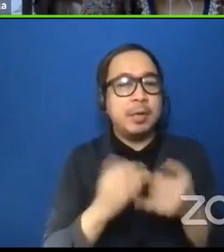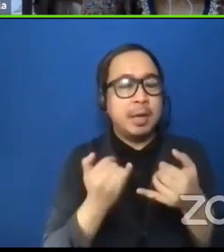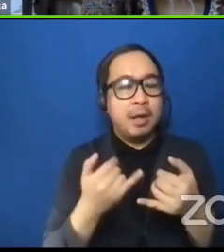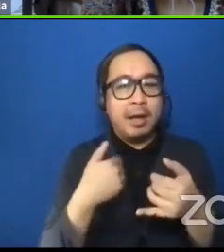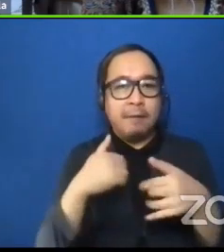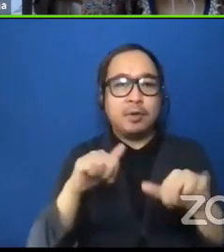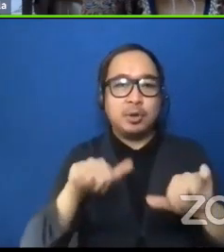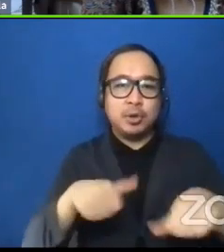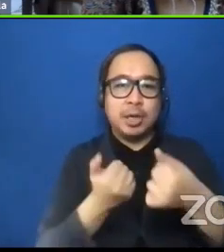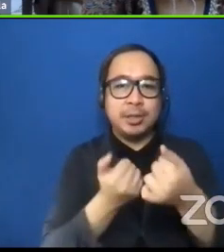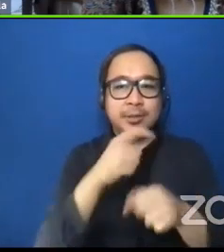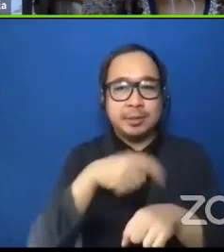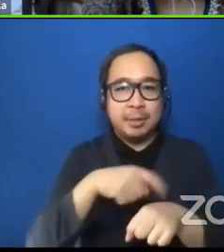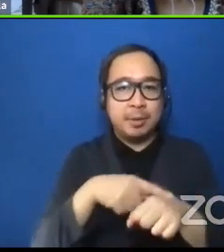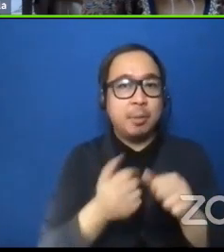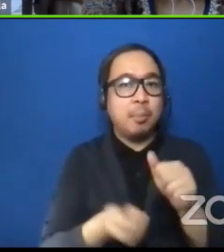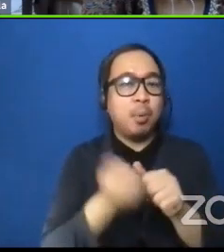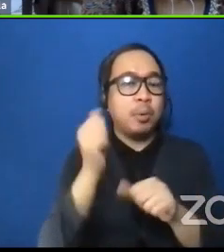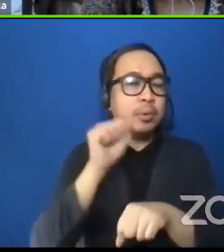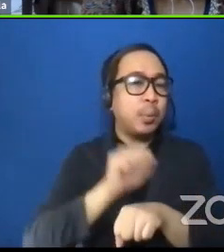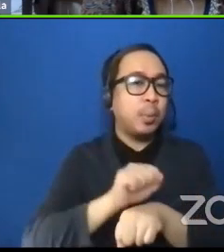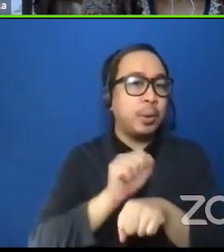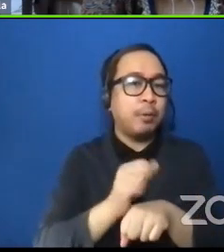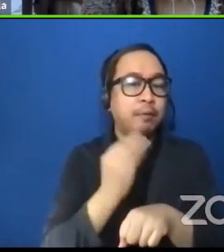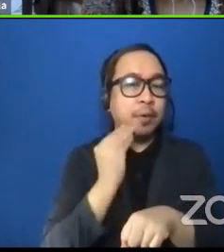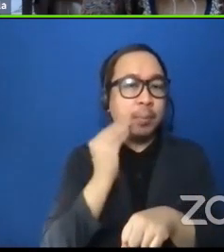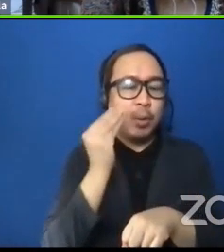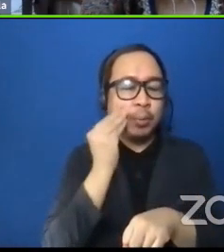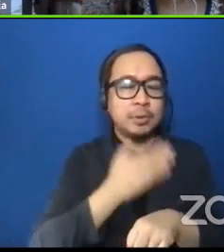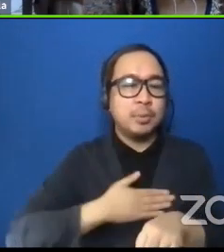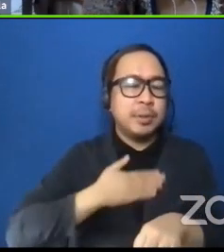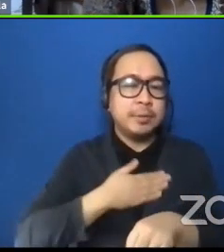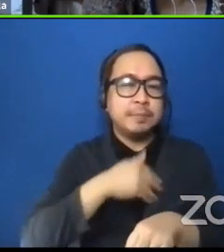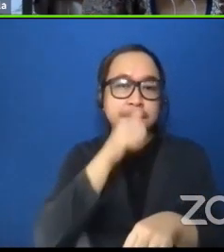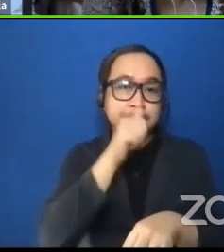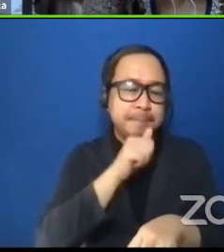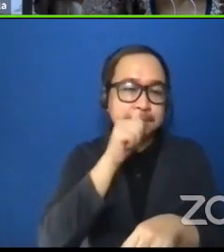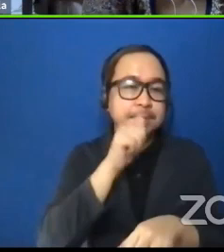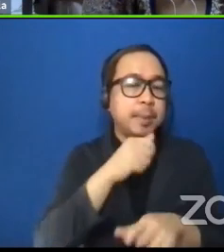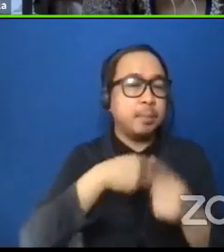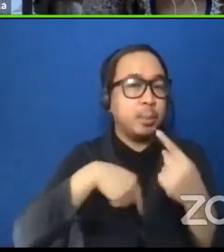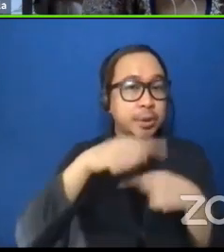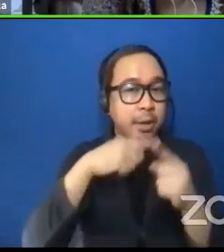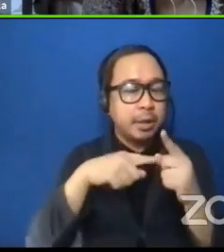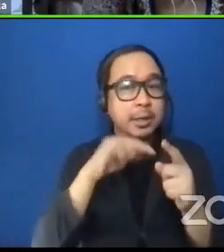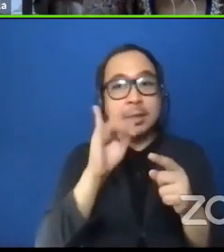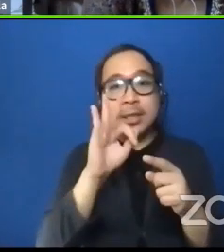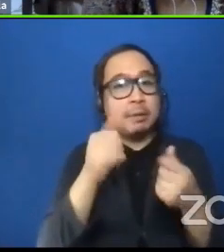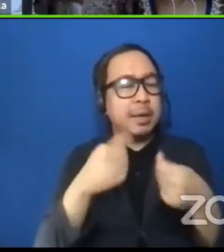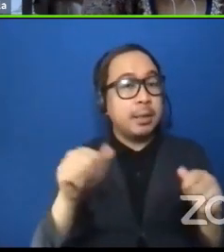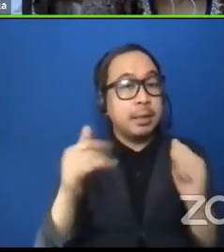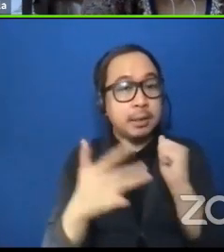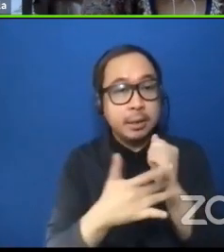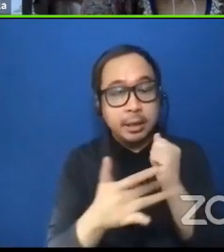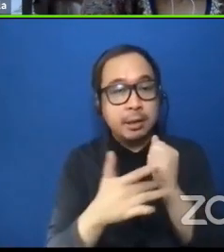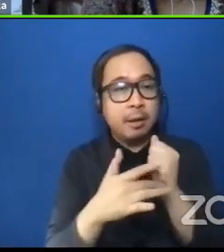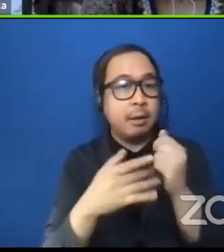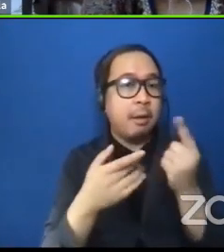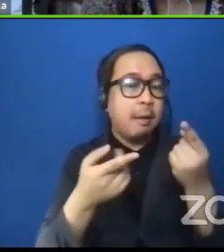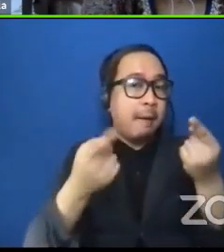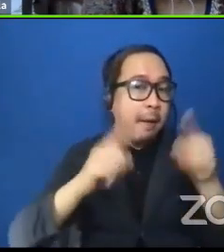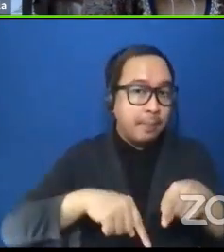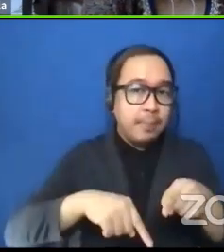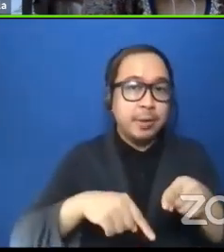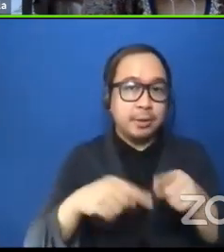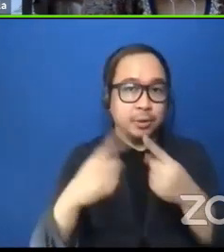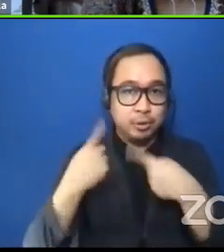and most of us are working from home. So please bear with each other in case of any technical glitches arising out of